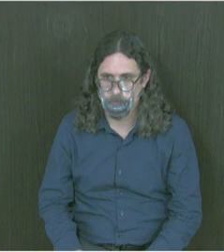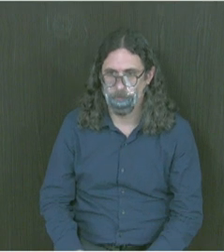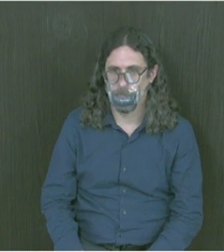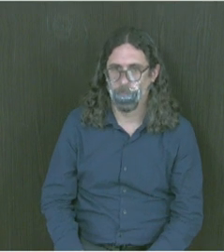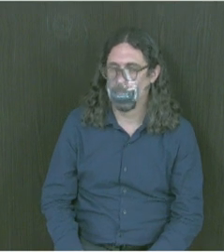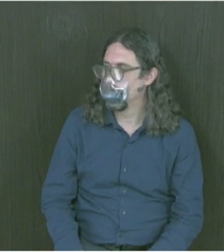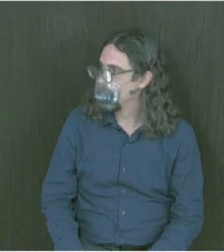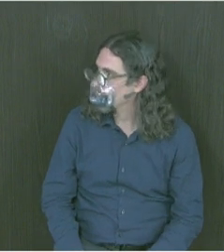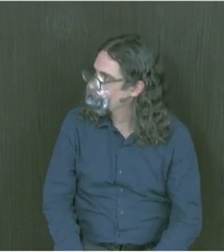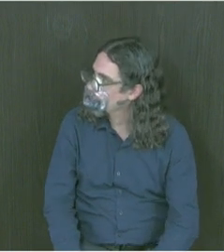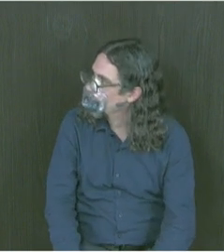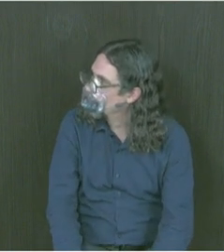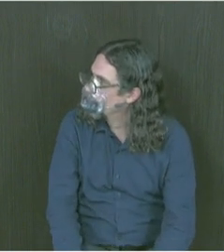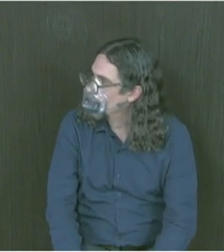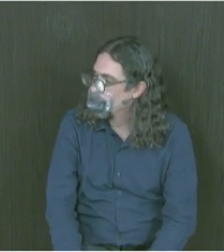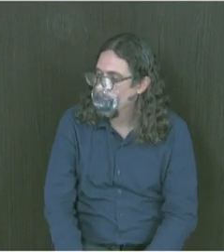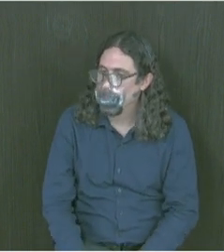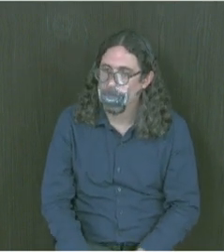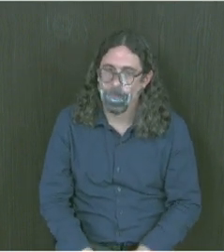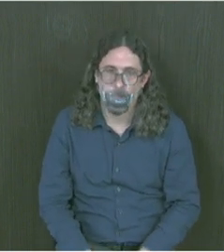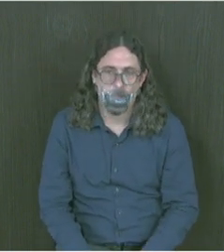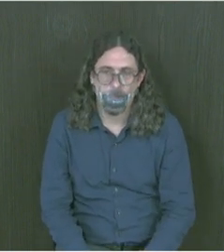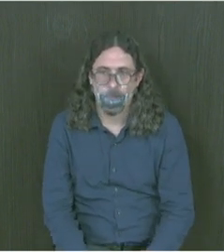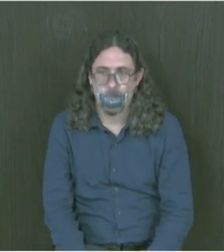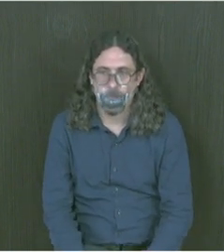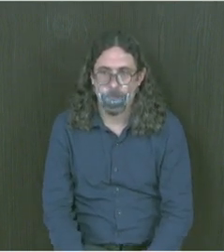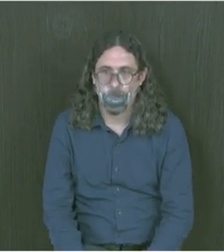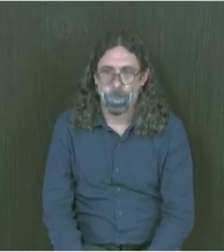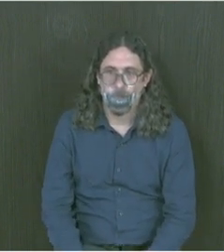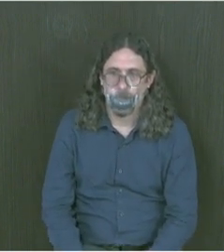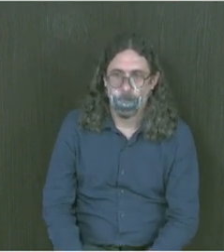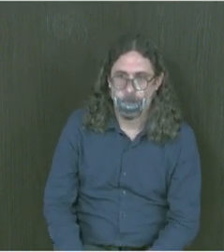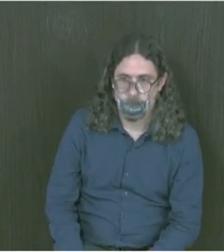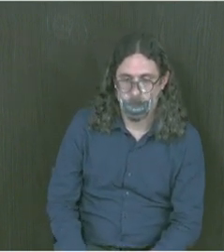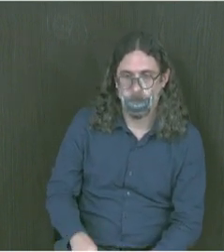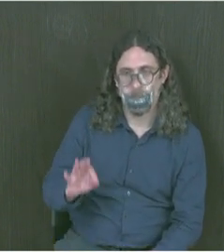Okay, why is it? Next clerk's report, please. I'm getting through these additional pages that are in there.